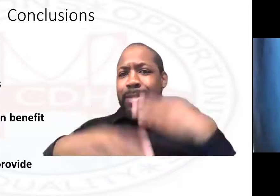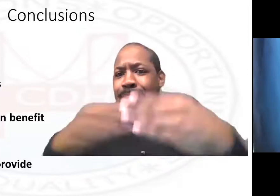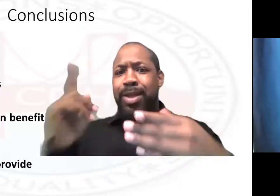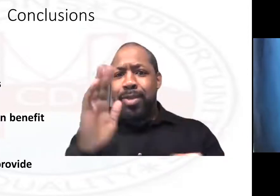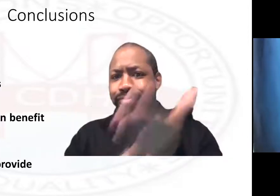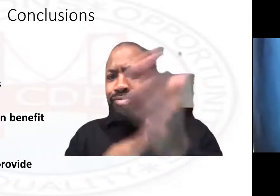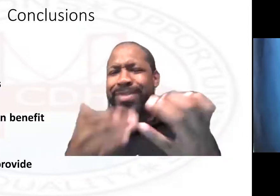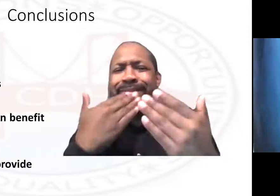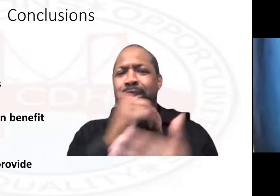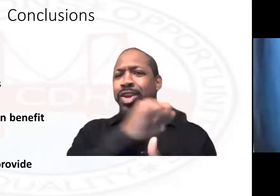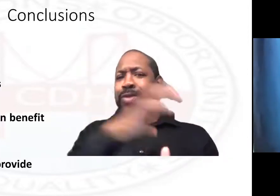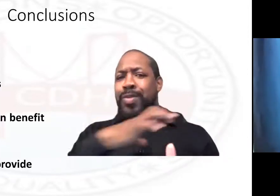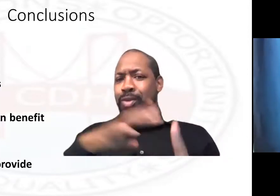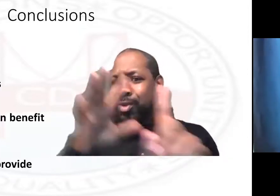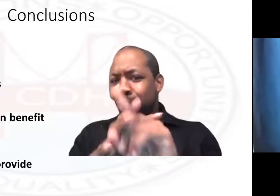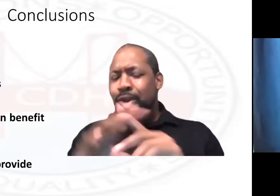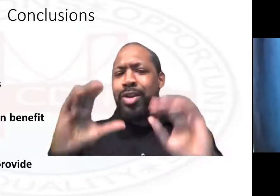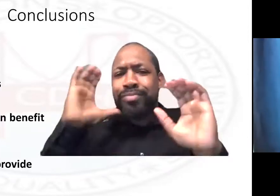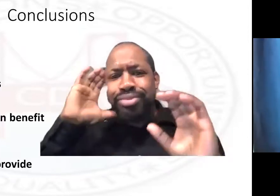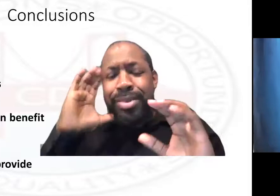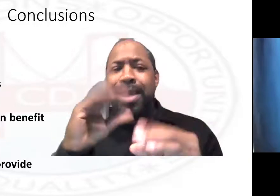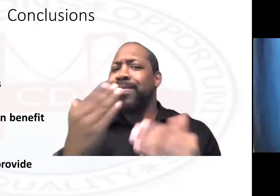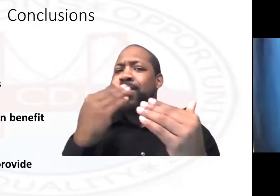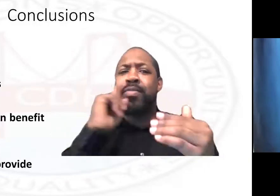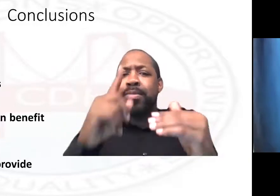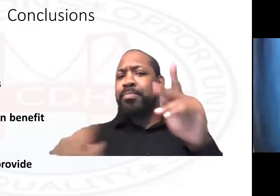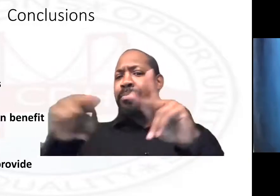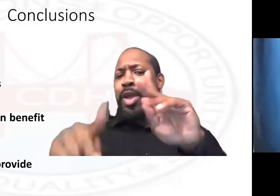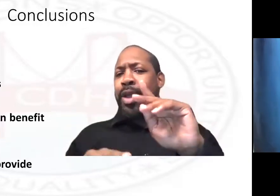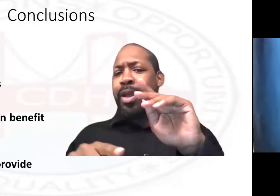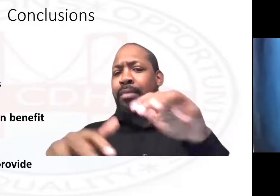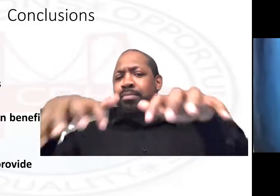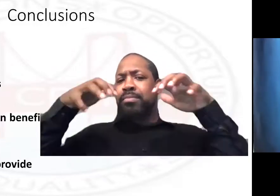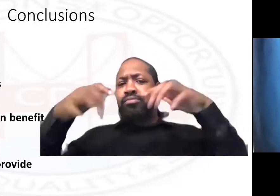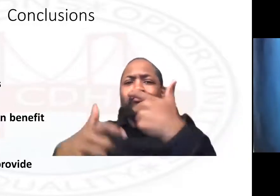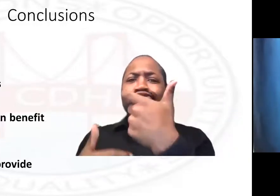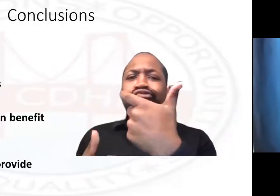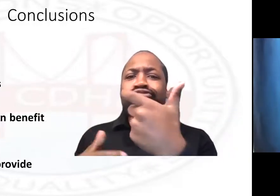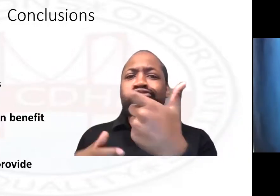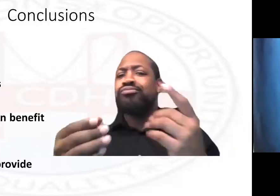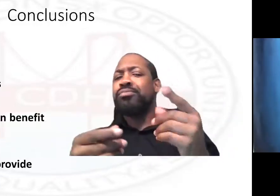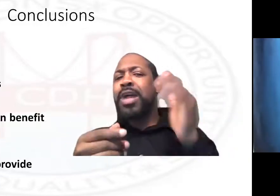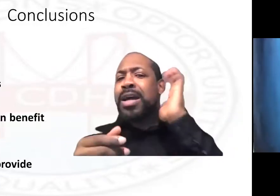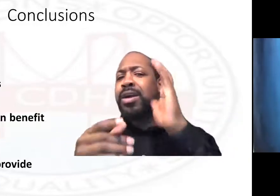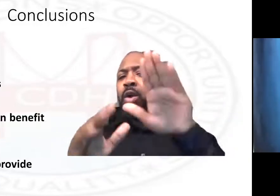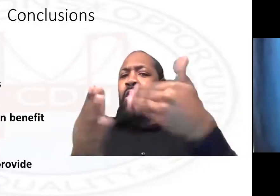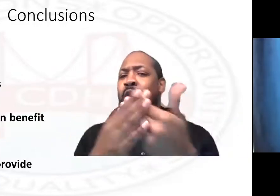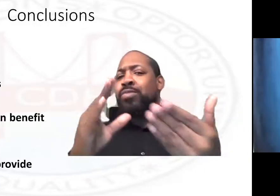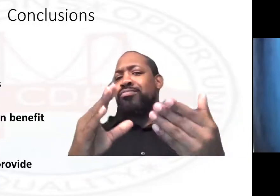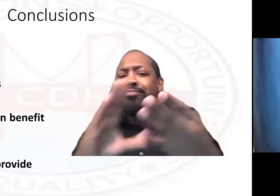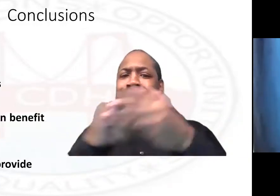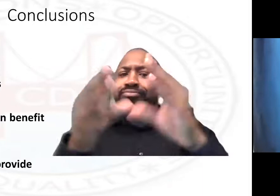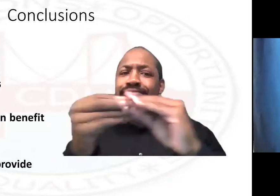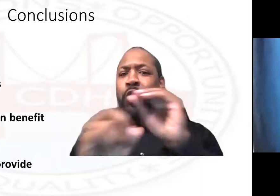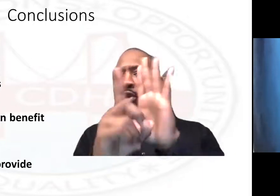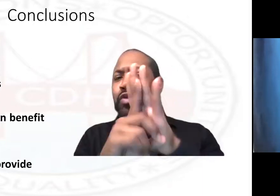that, for interpreter, for CART, Bethany for running everything, everyone for your presentation, and for all of you in the audience who've been